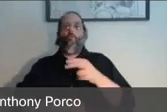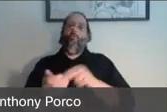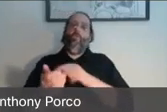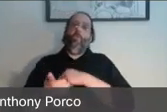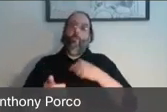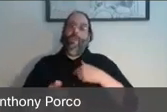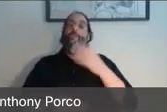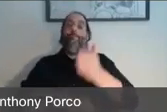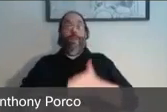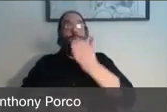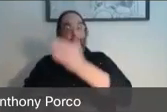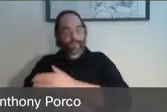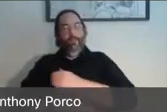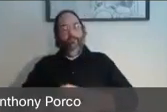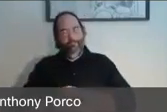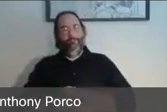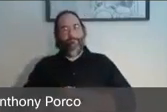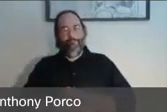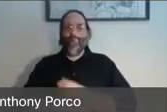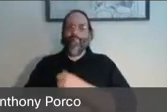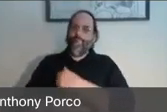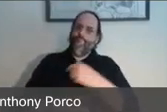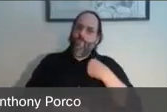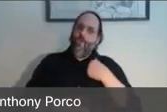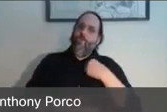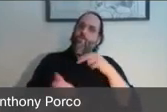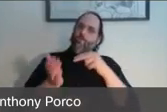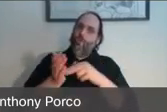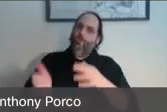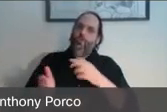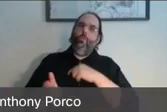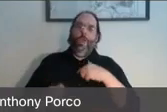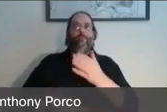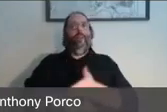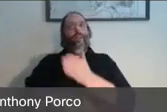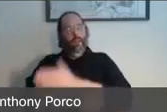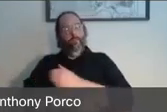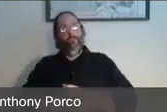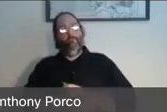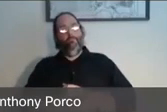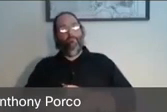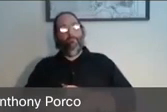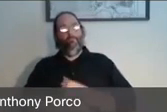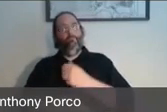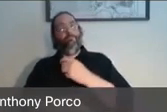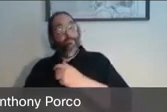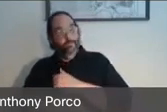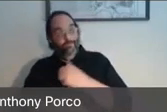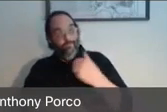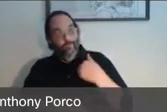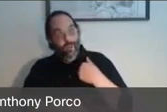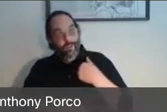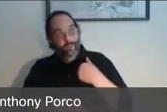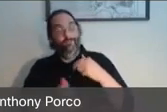And we make a difference. We are nurses and we make a difference. We